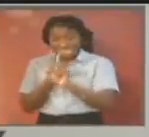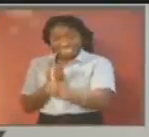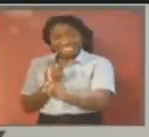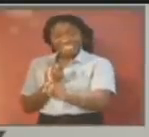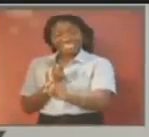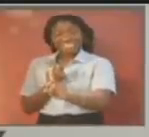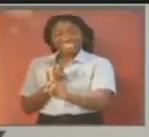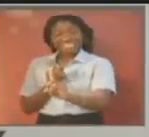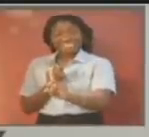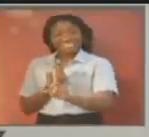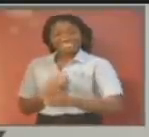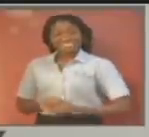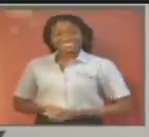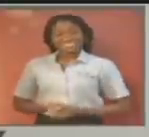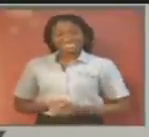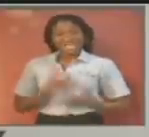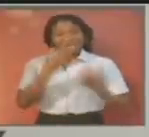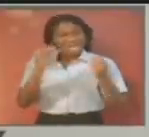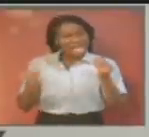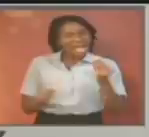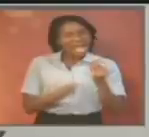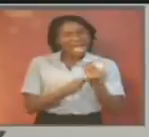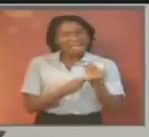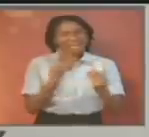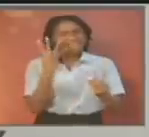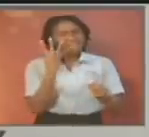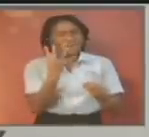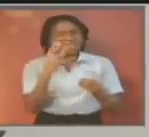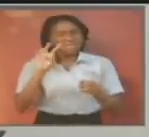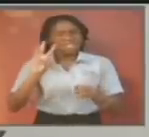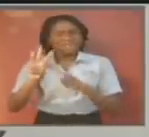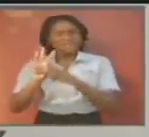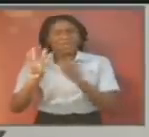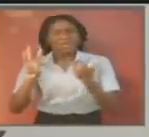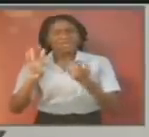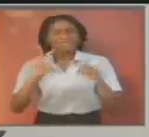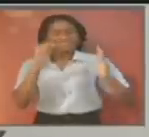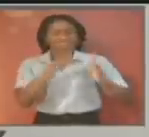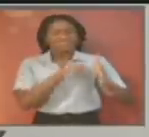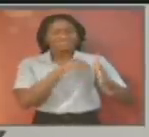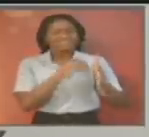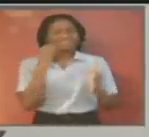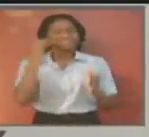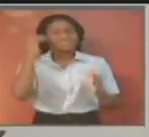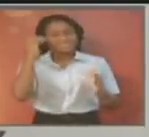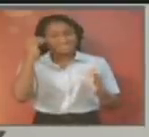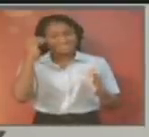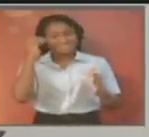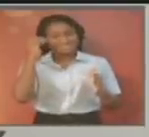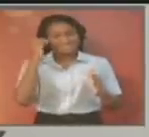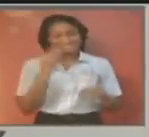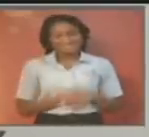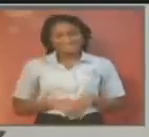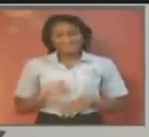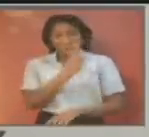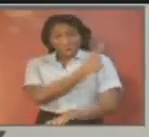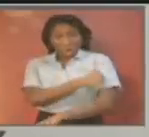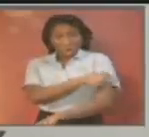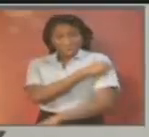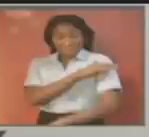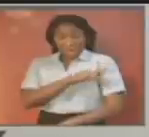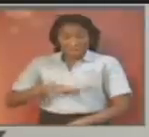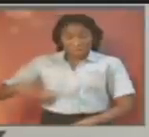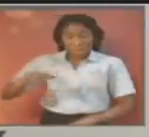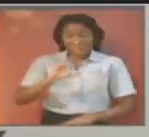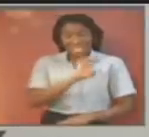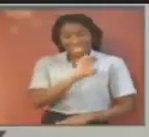distancing. I add a 4th. Where possible, please remain at home. The ERHA wants to remind you also